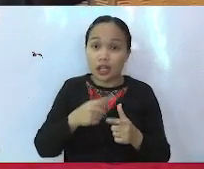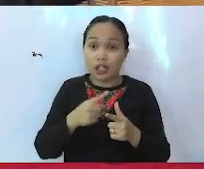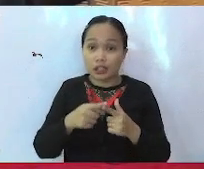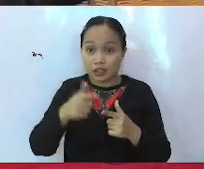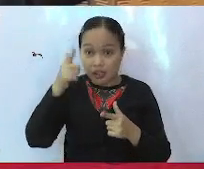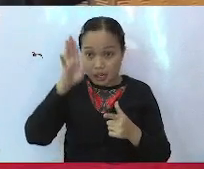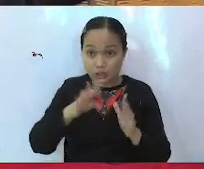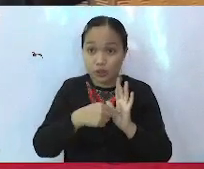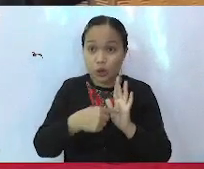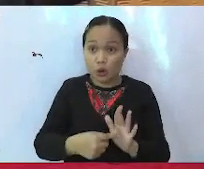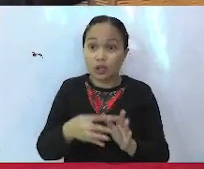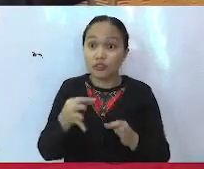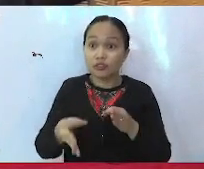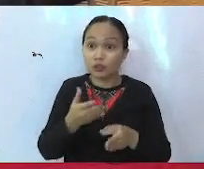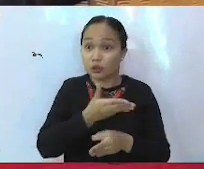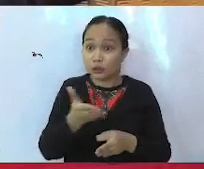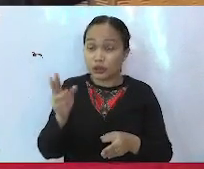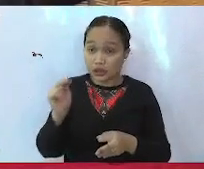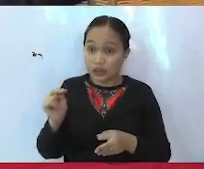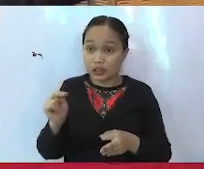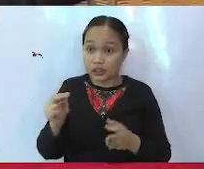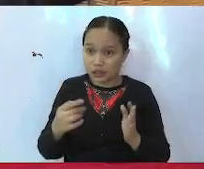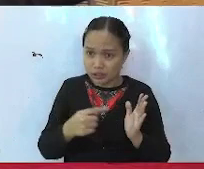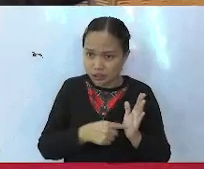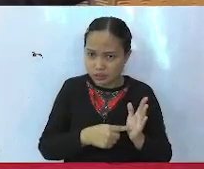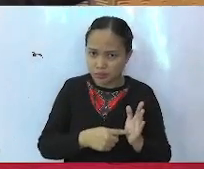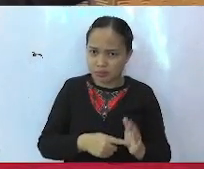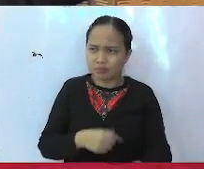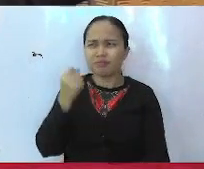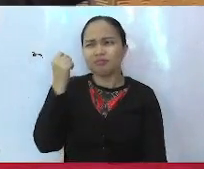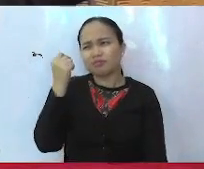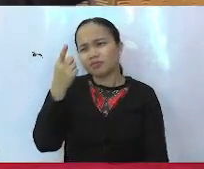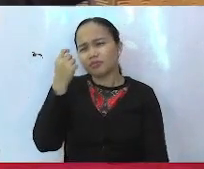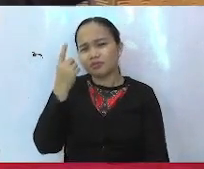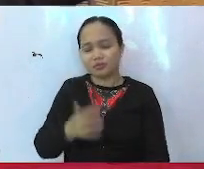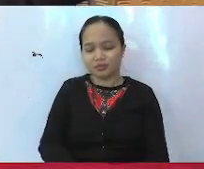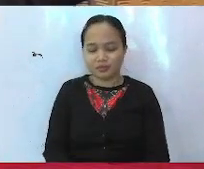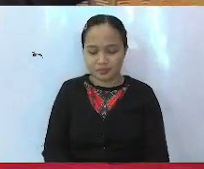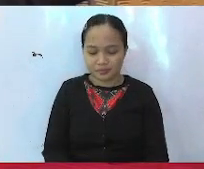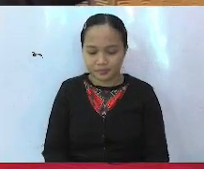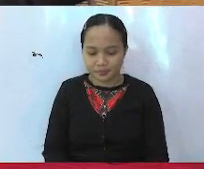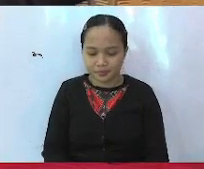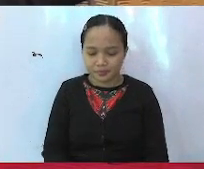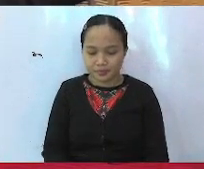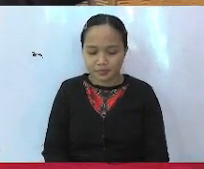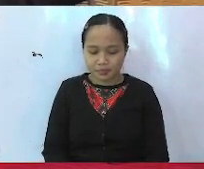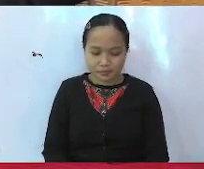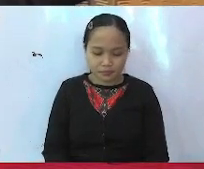the thing. You understand? That's why they get sidetracked. Yes. Do you understand? Listen.